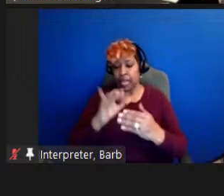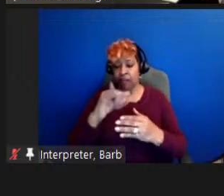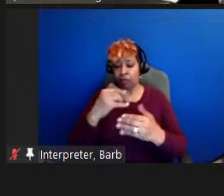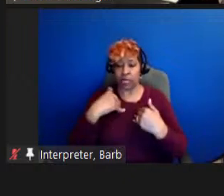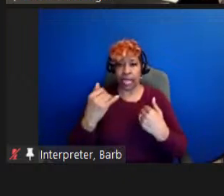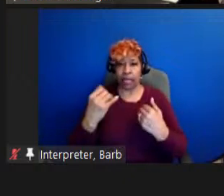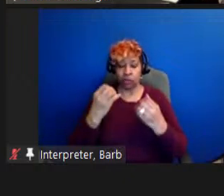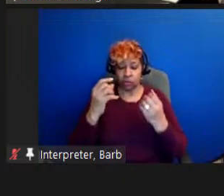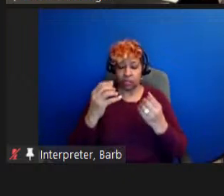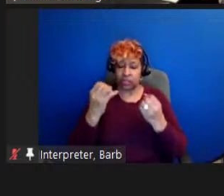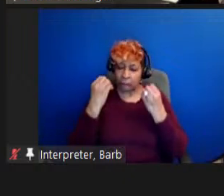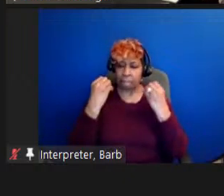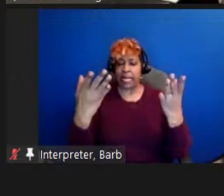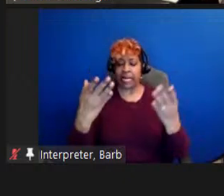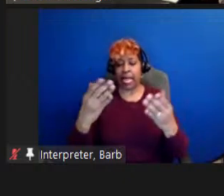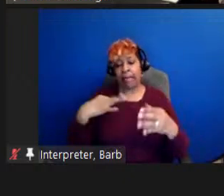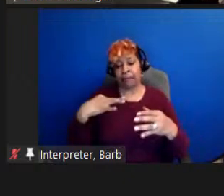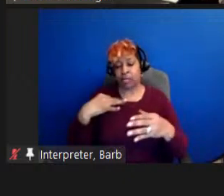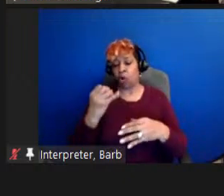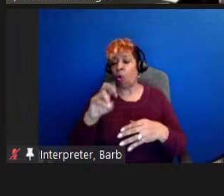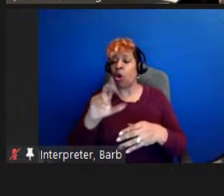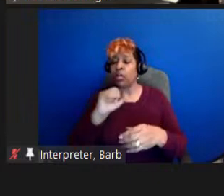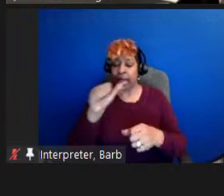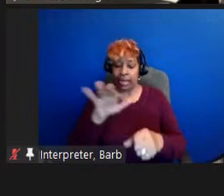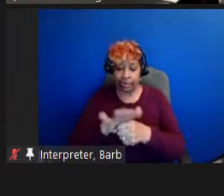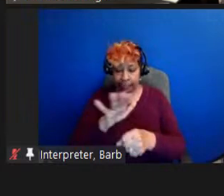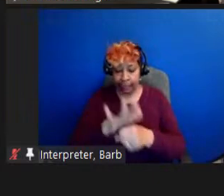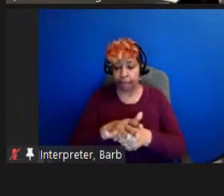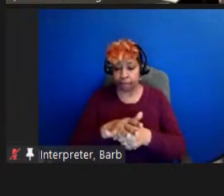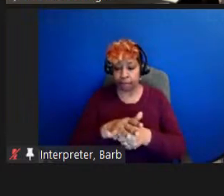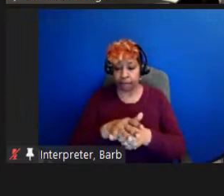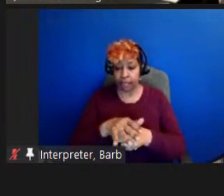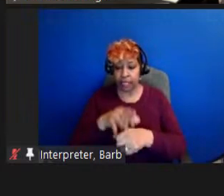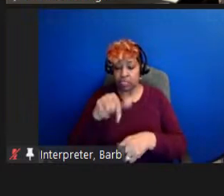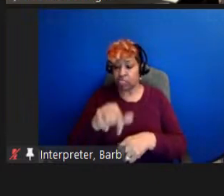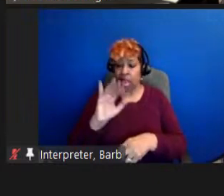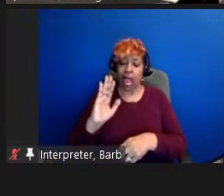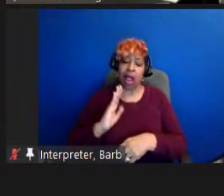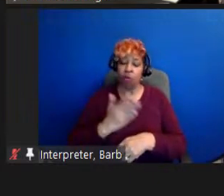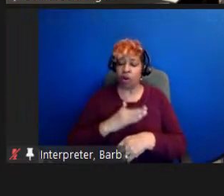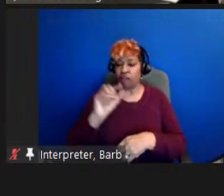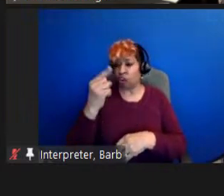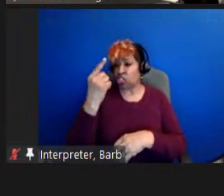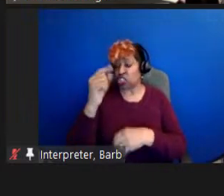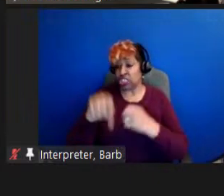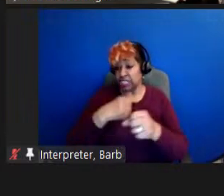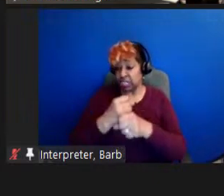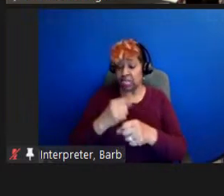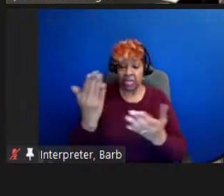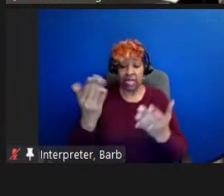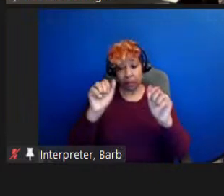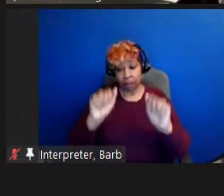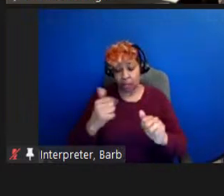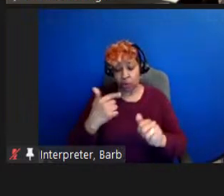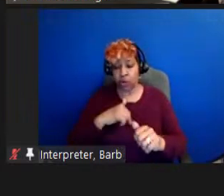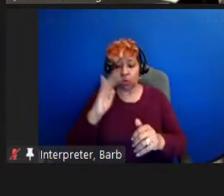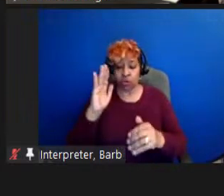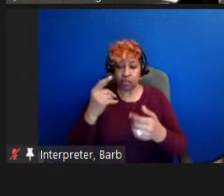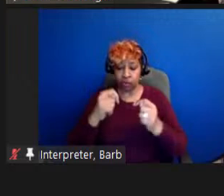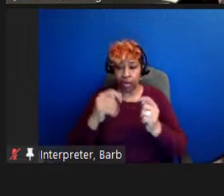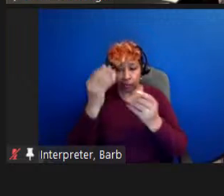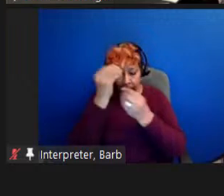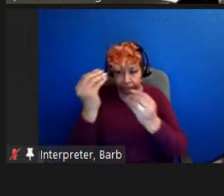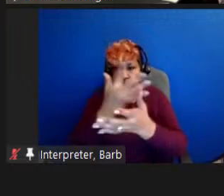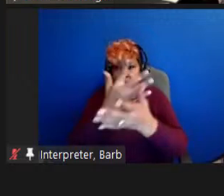applications, or not enough for that matter too, if we don't get enough. It's our first year, so it's possible, like we'll still, we're gonna try to get the word out as best we